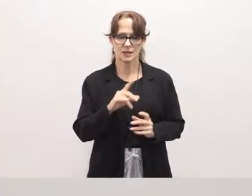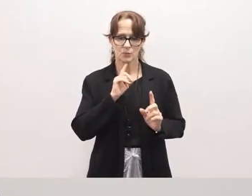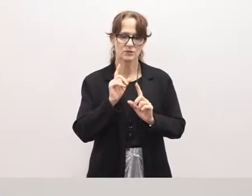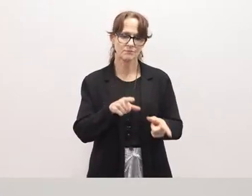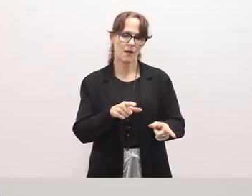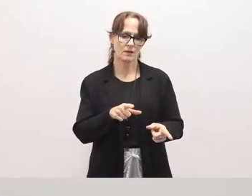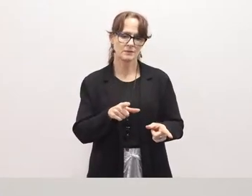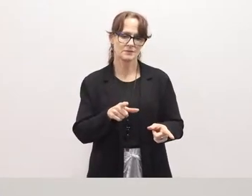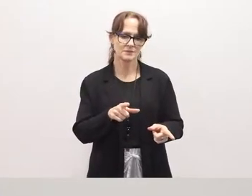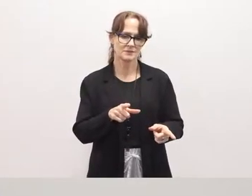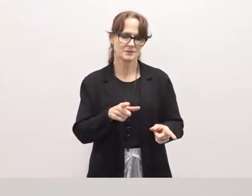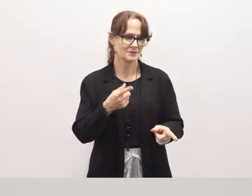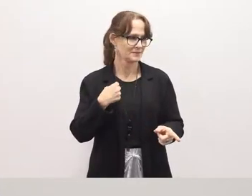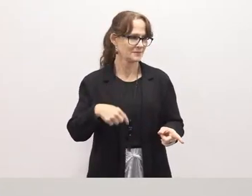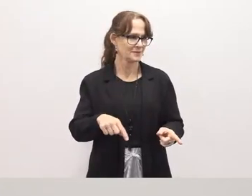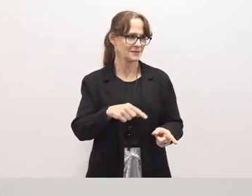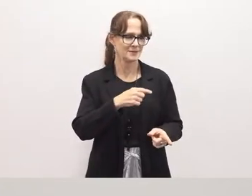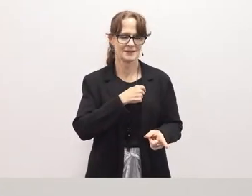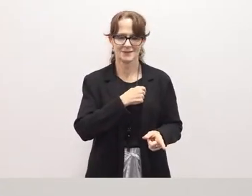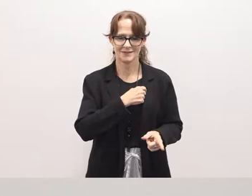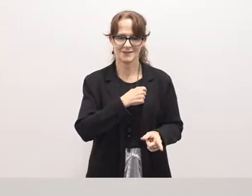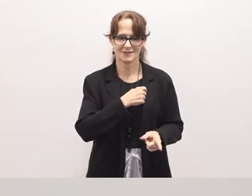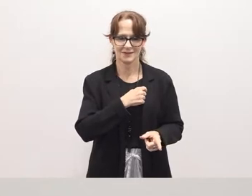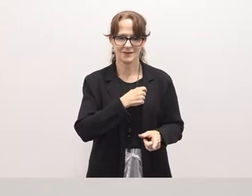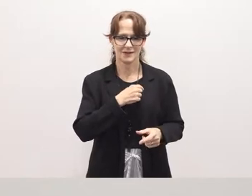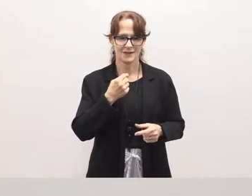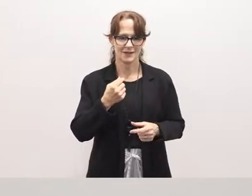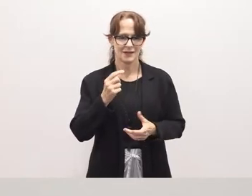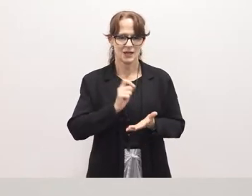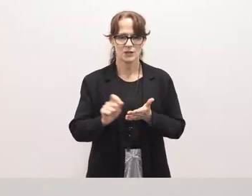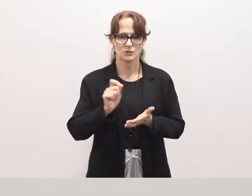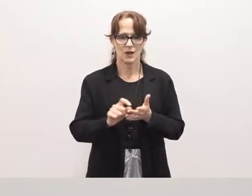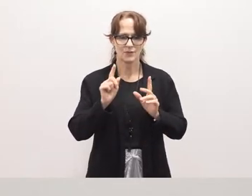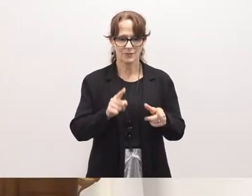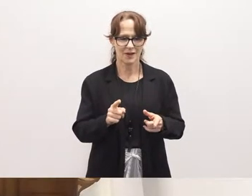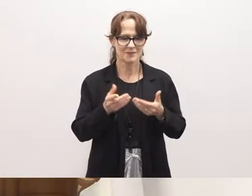response we provided, the draft response we provided.